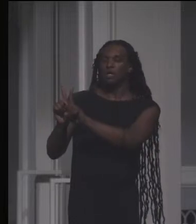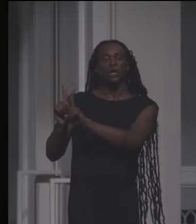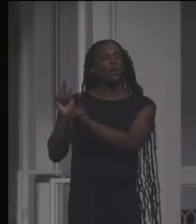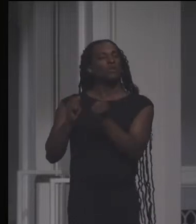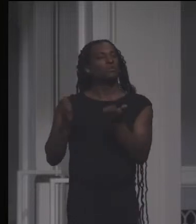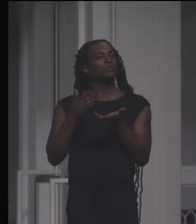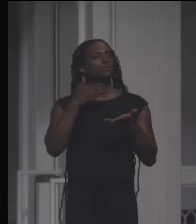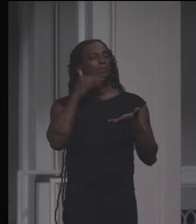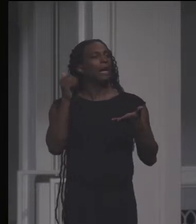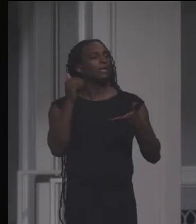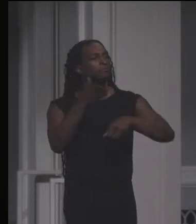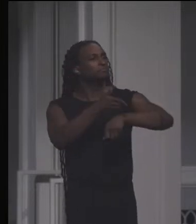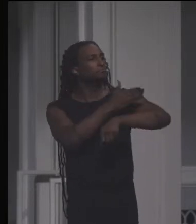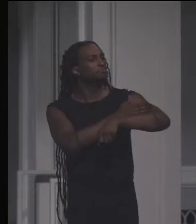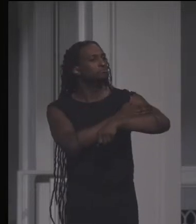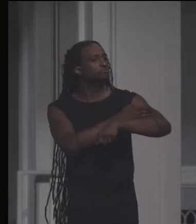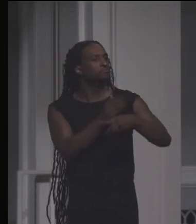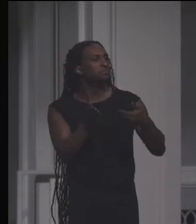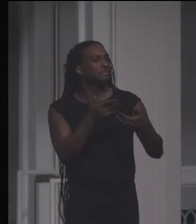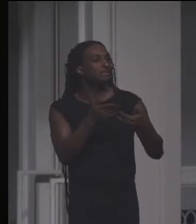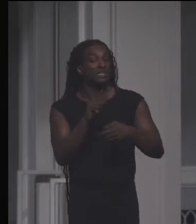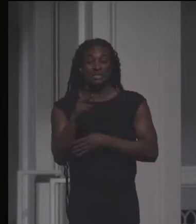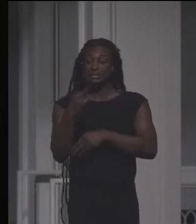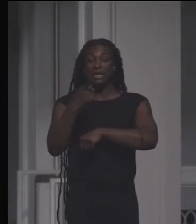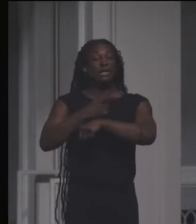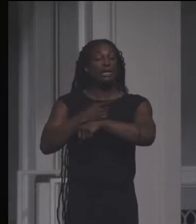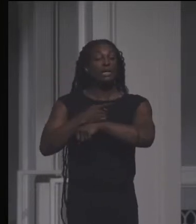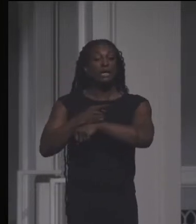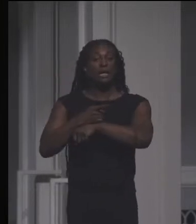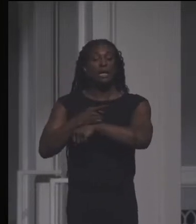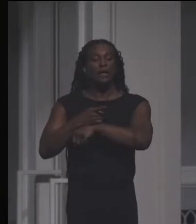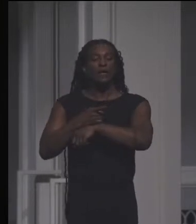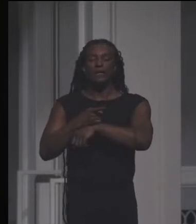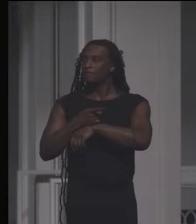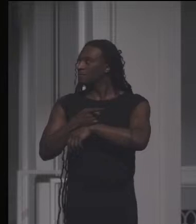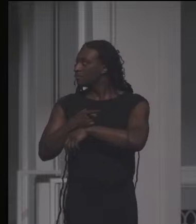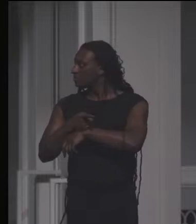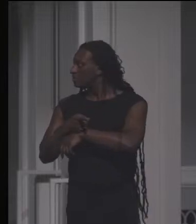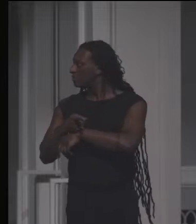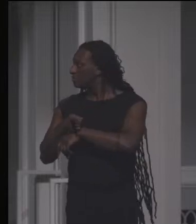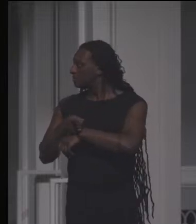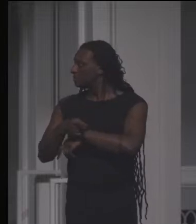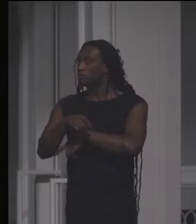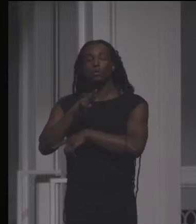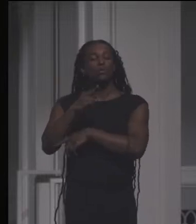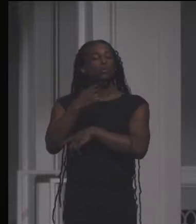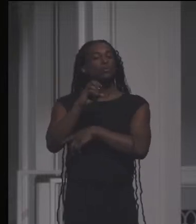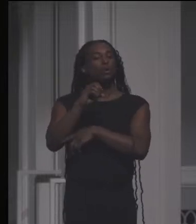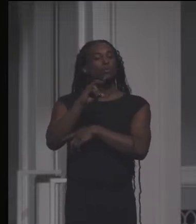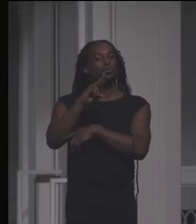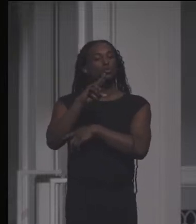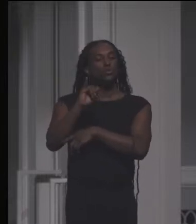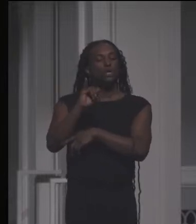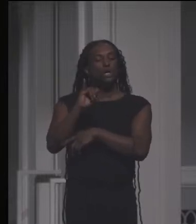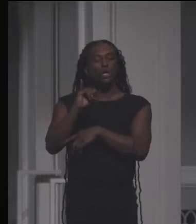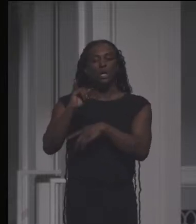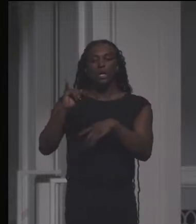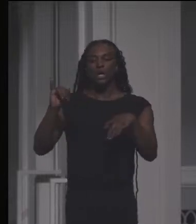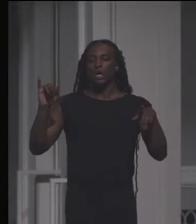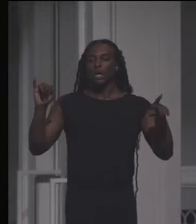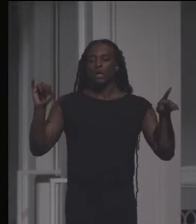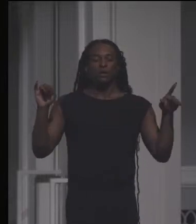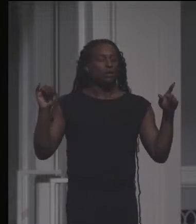On the second day, when they were mucking out a stall, Rhodri took her into his confidence. He was to